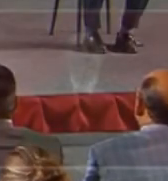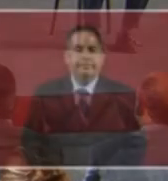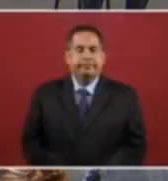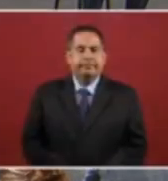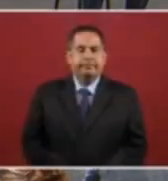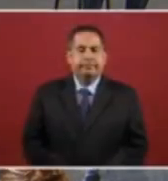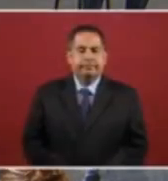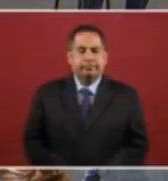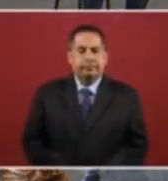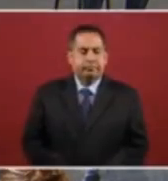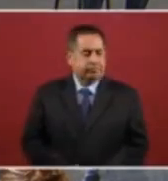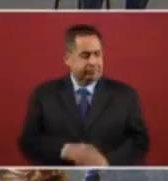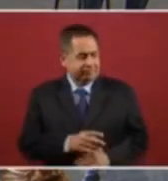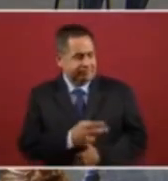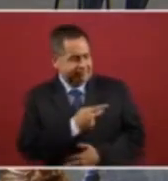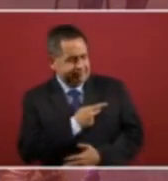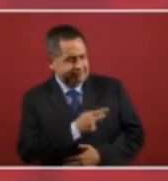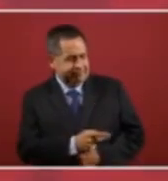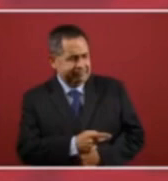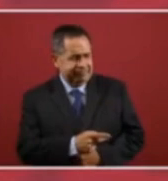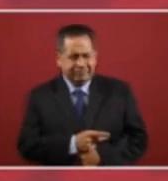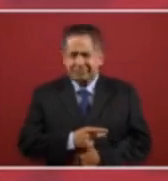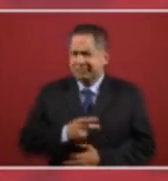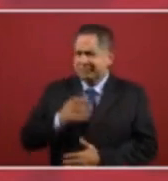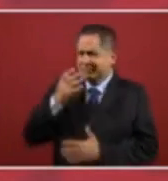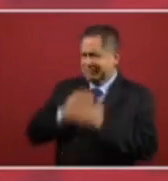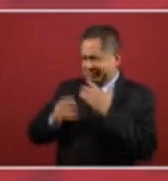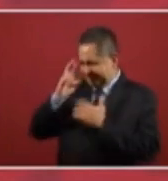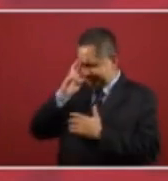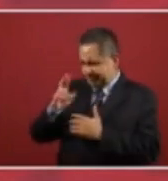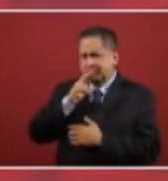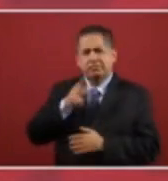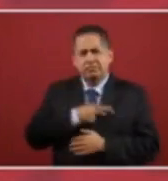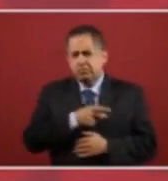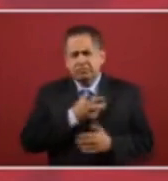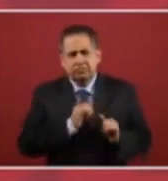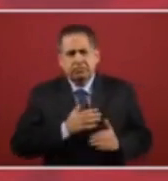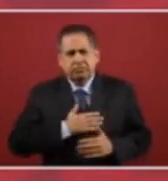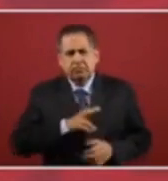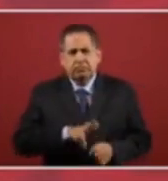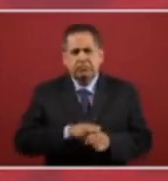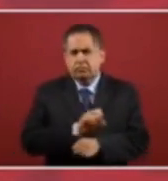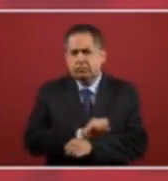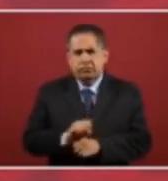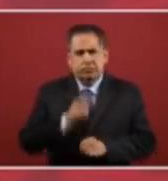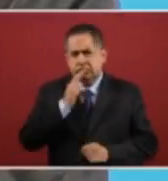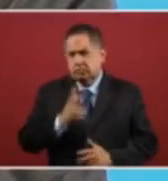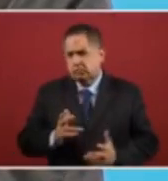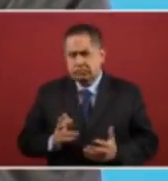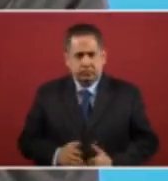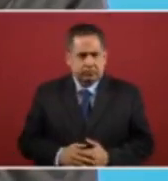children an inheritance of poverty than dishonor. Why?